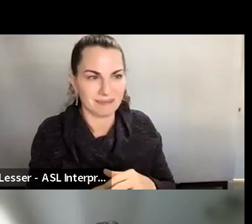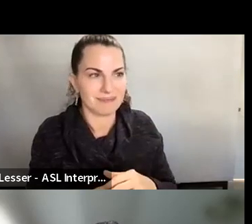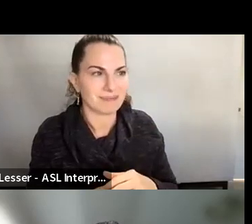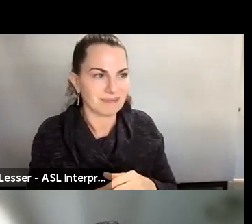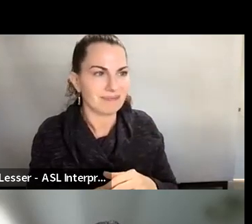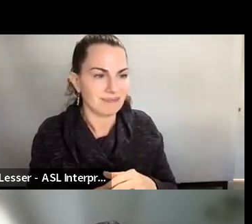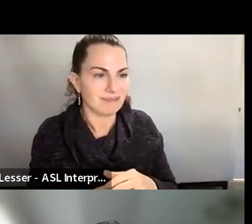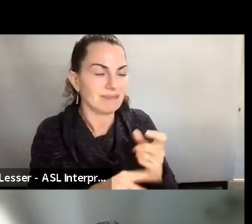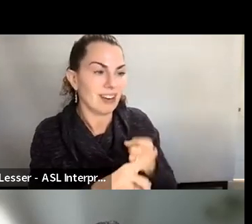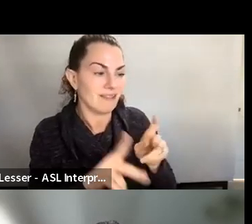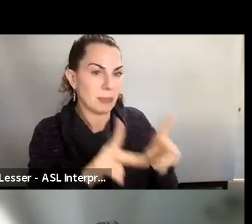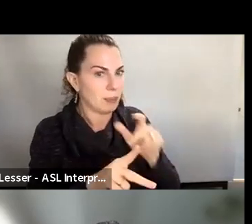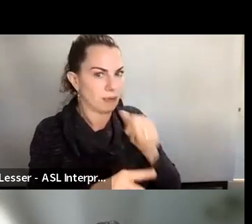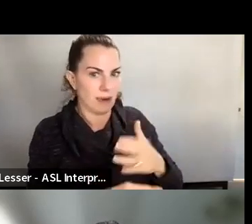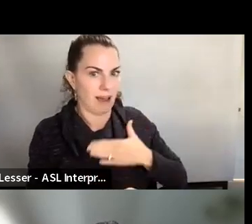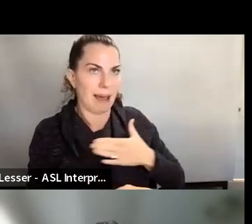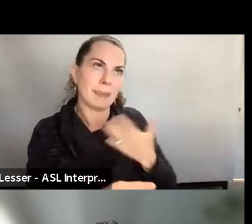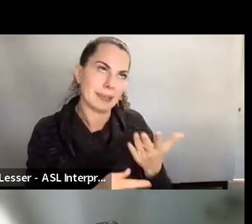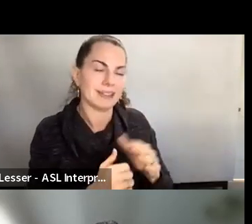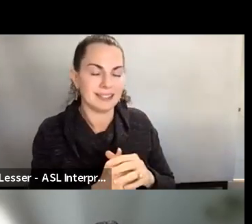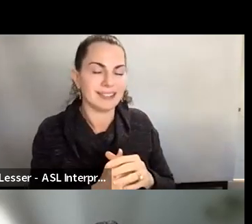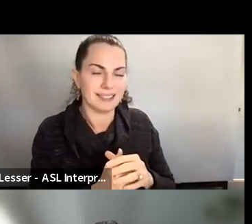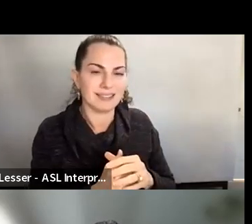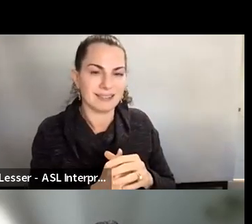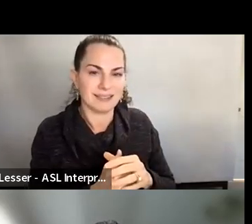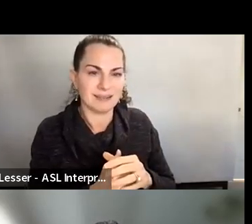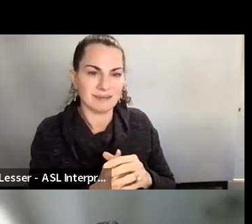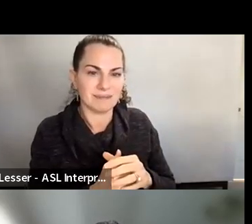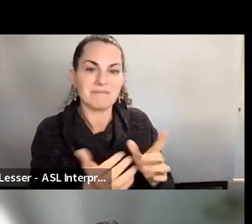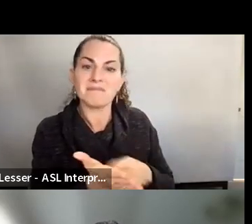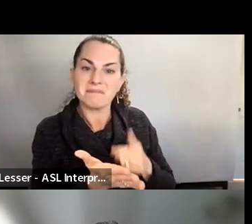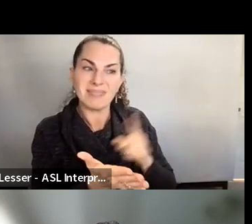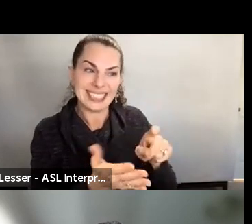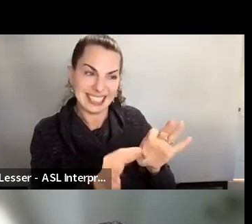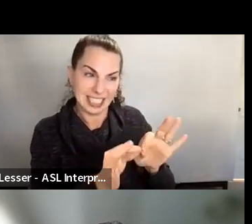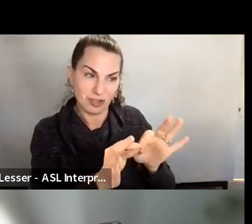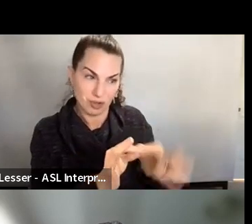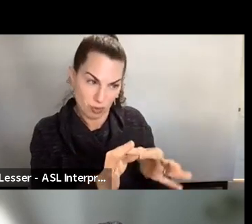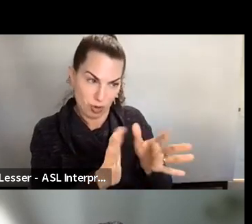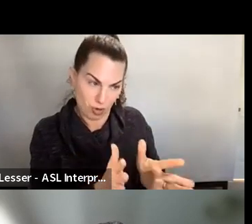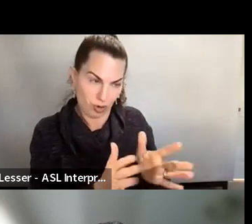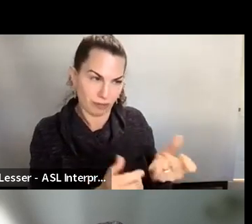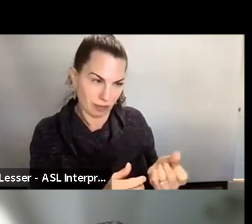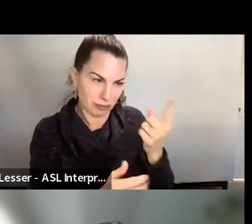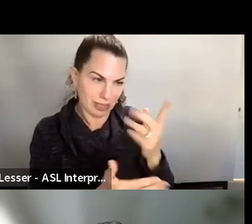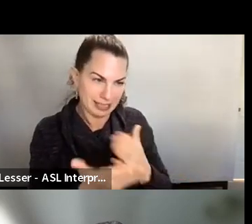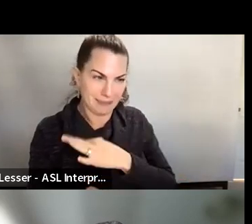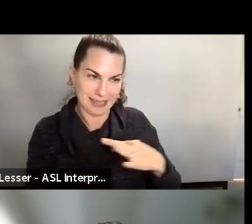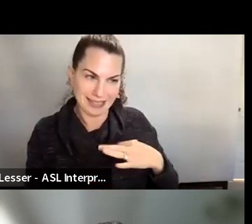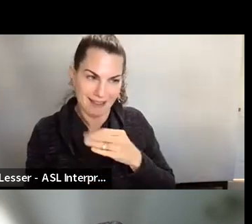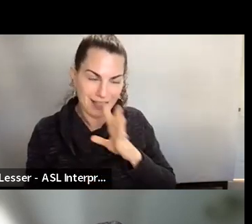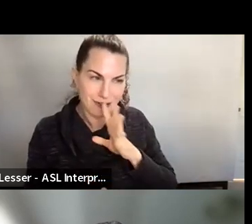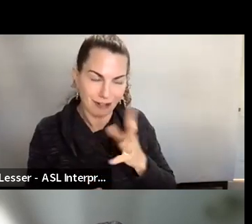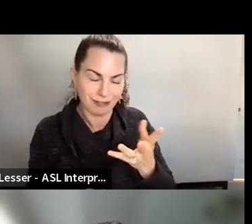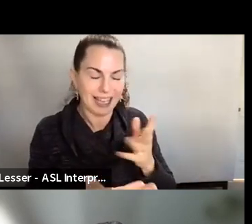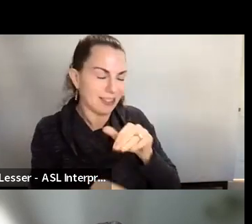people that weren't very happy in some ways. It's like, sometimes we need an interpreter to understand some of the staff and the doctors. And I'm just saying